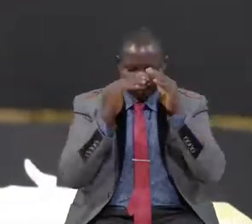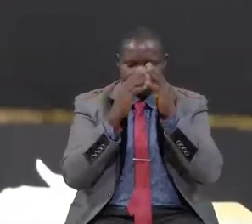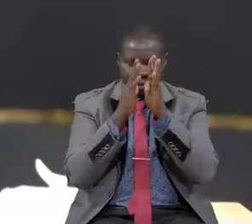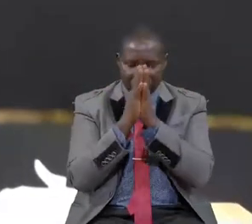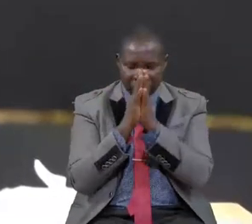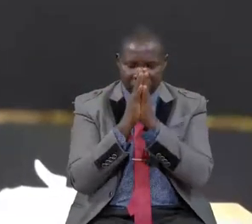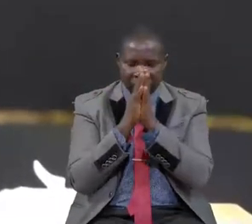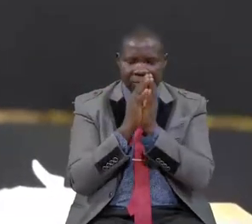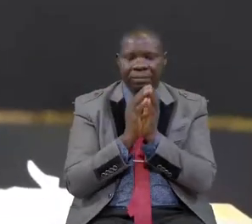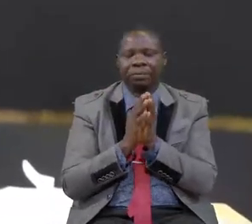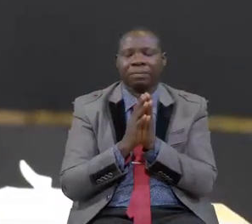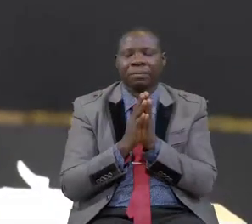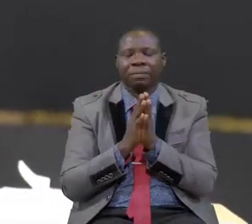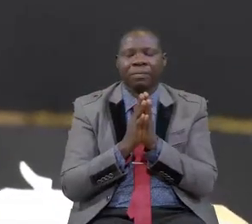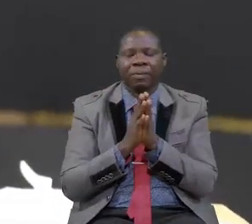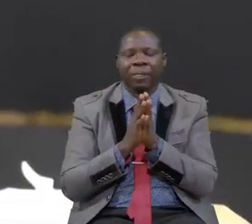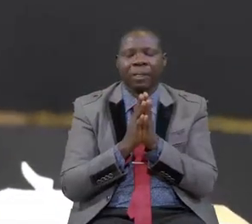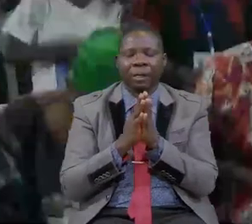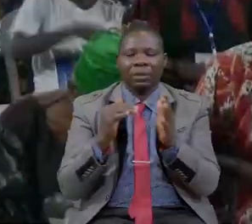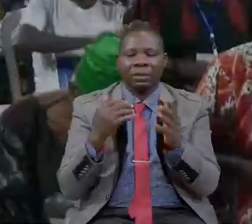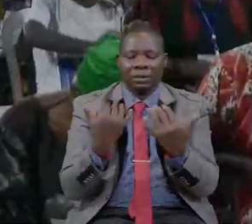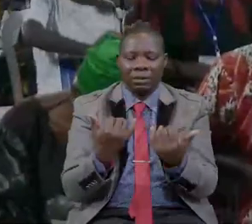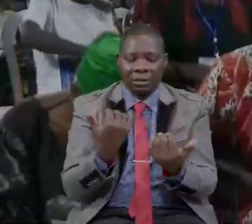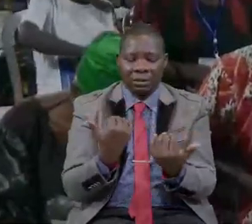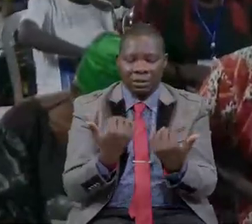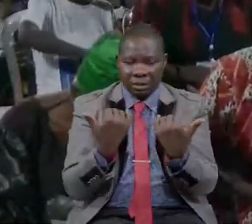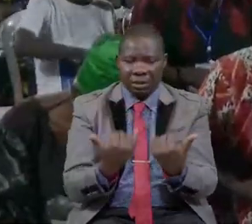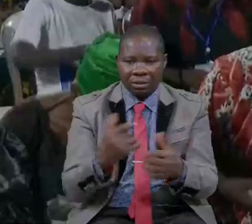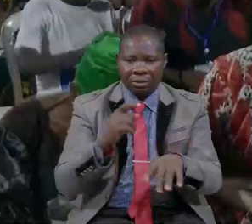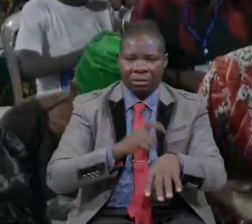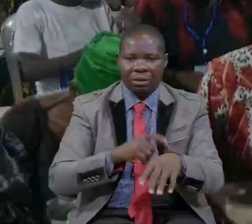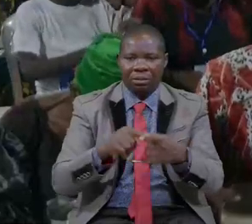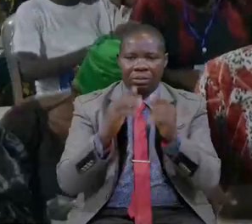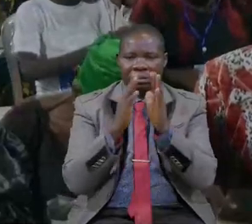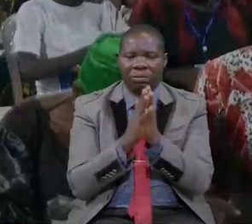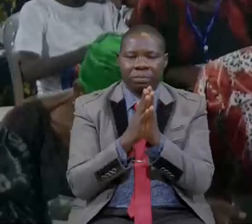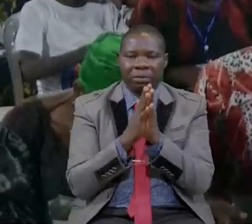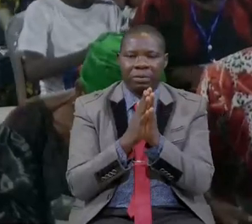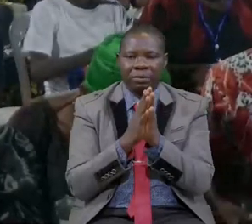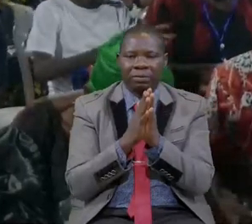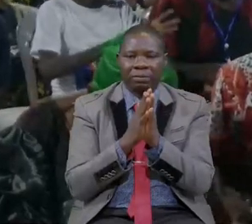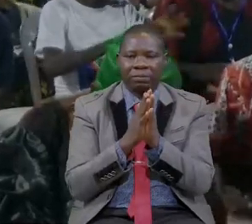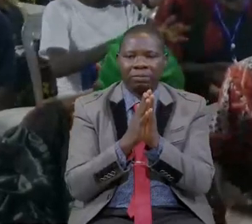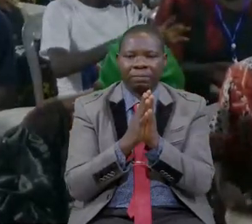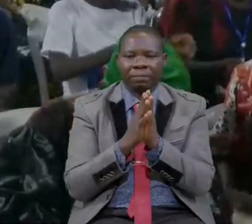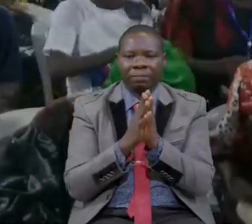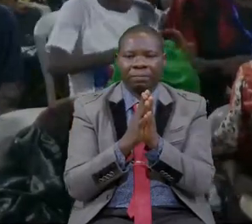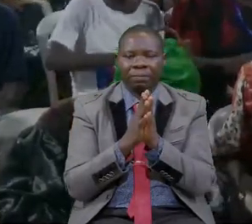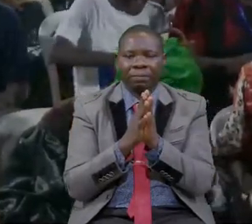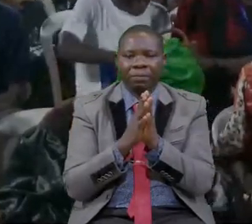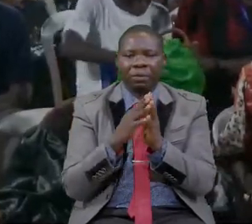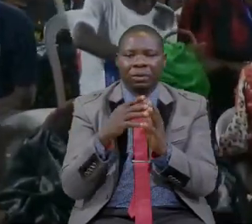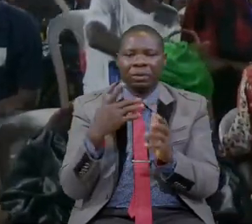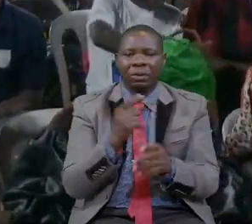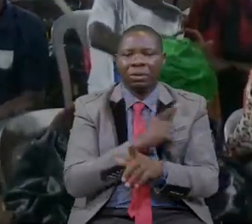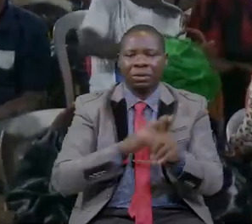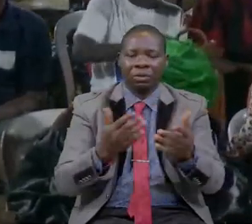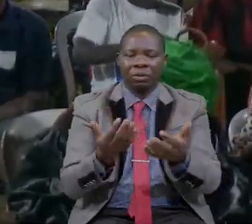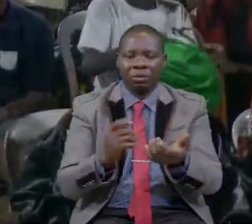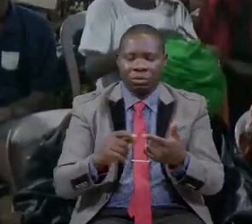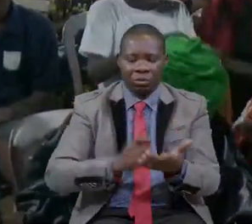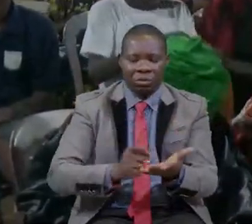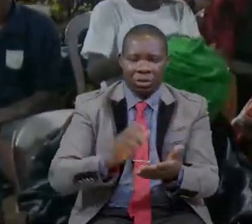closed. Heads bowed and eyes closed. The Lord wants to write your name in the book